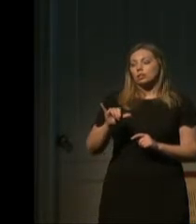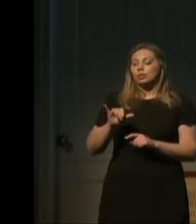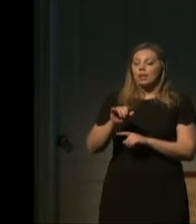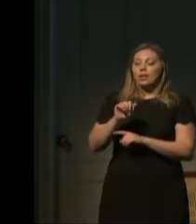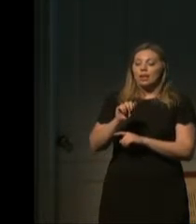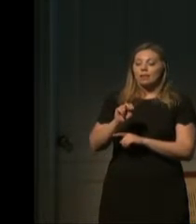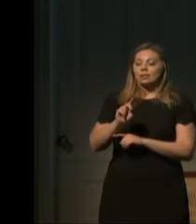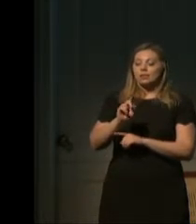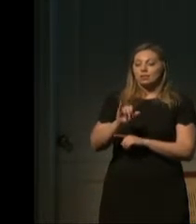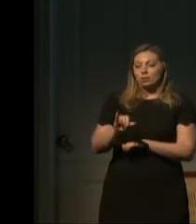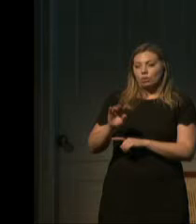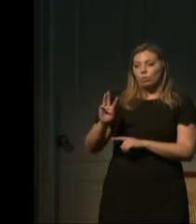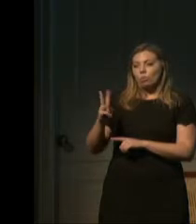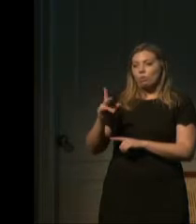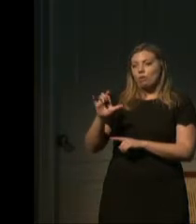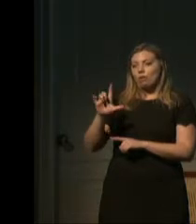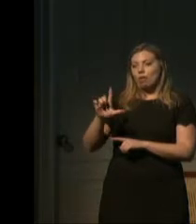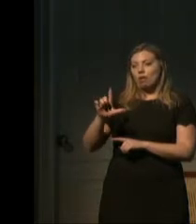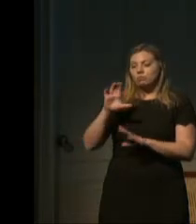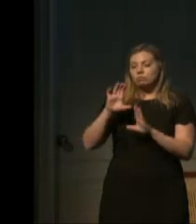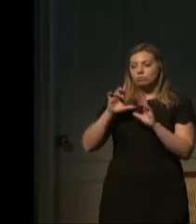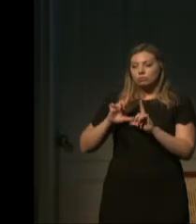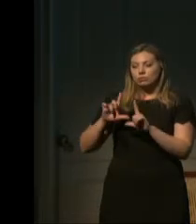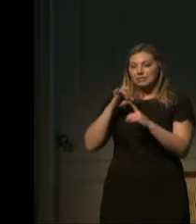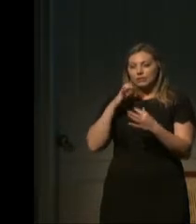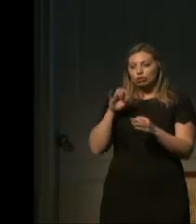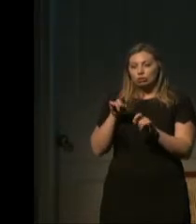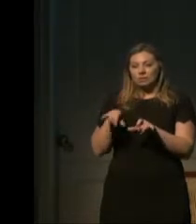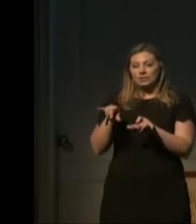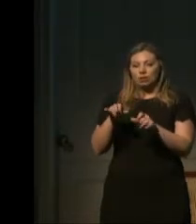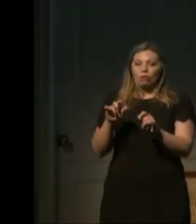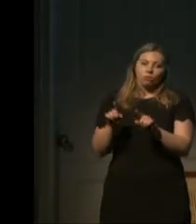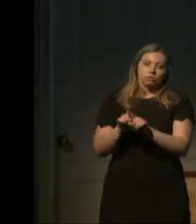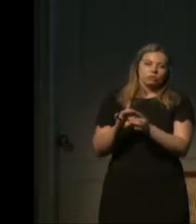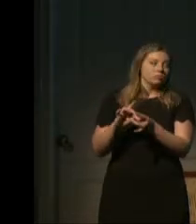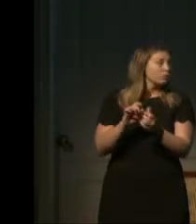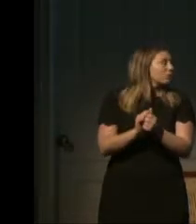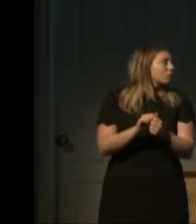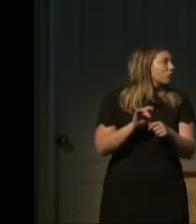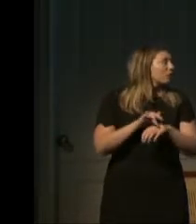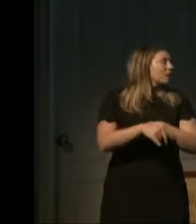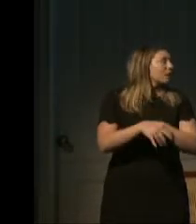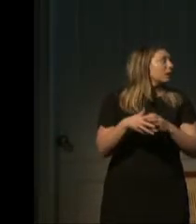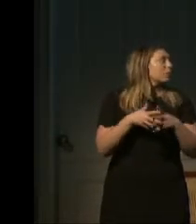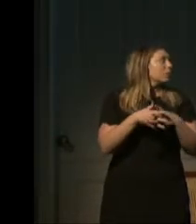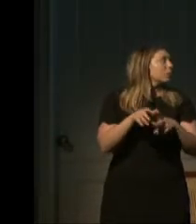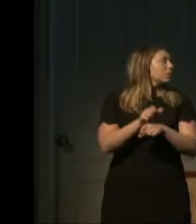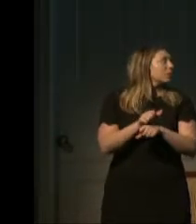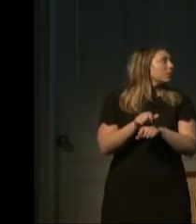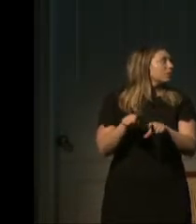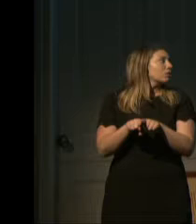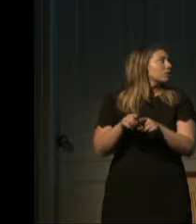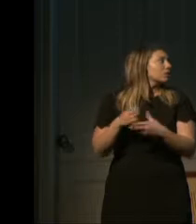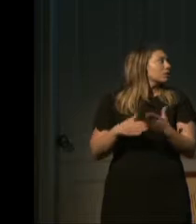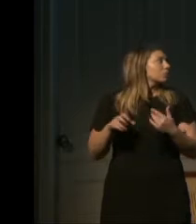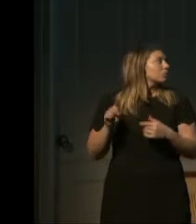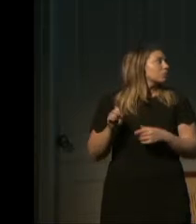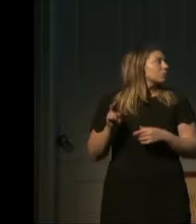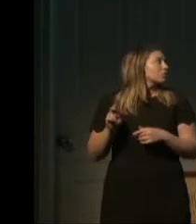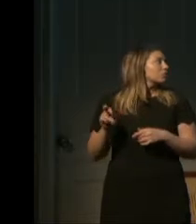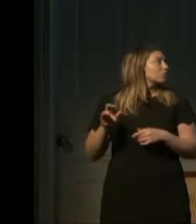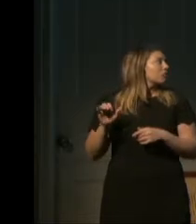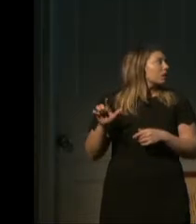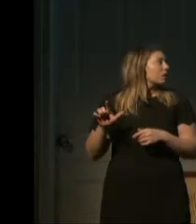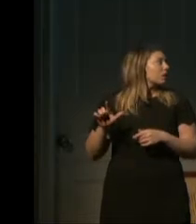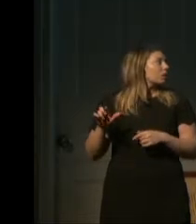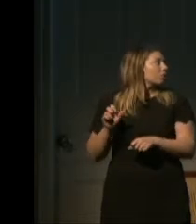together, and then also linked them to some early American works, but also some surrealist works that we